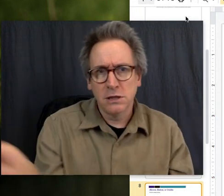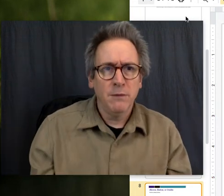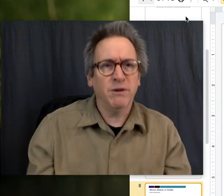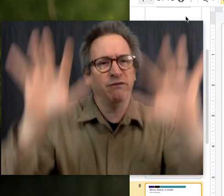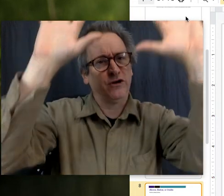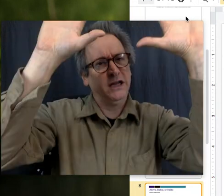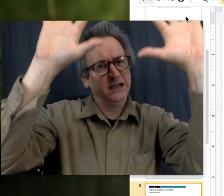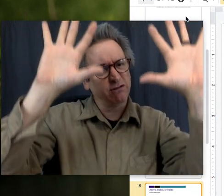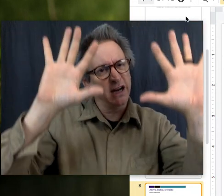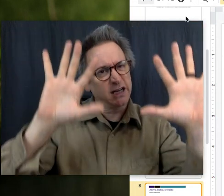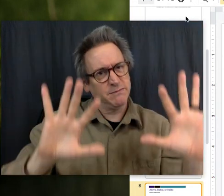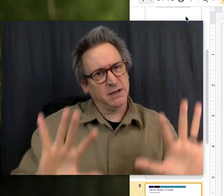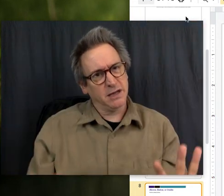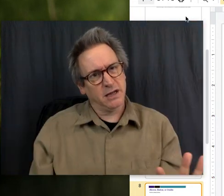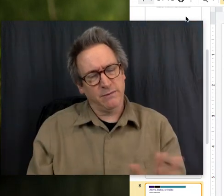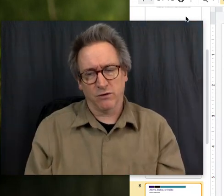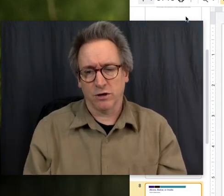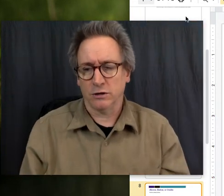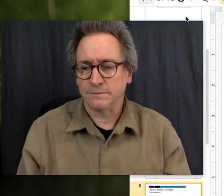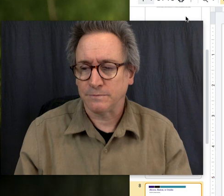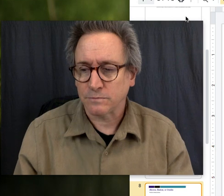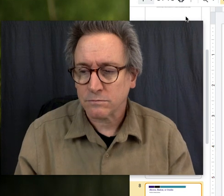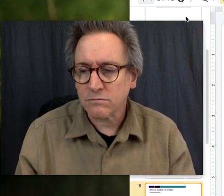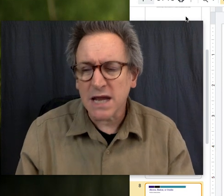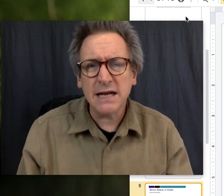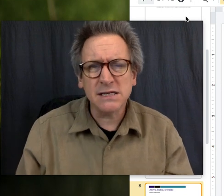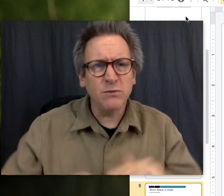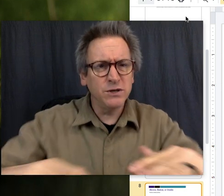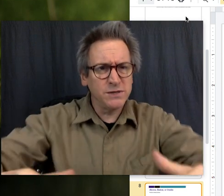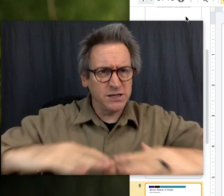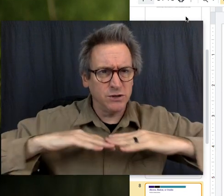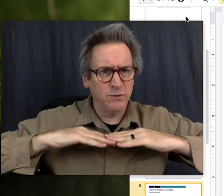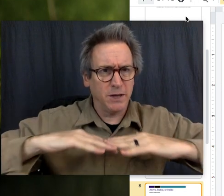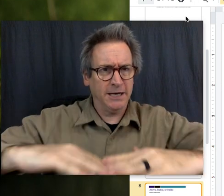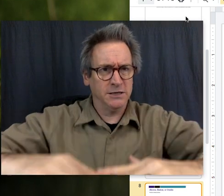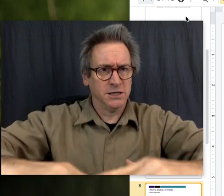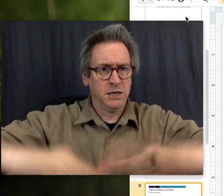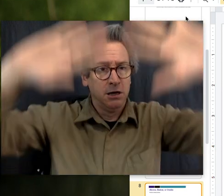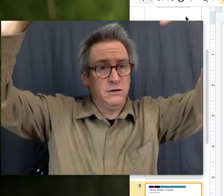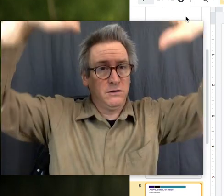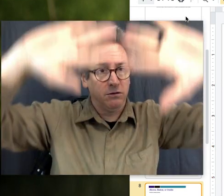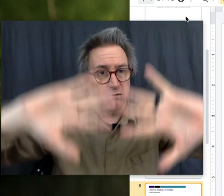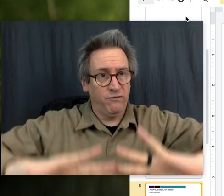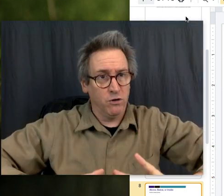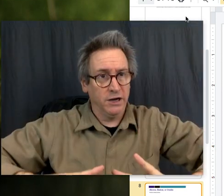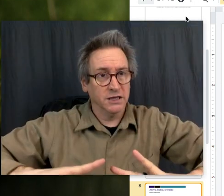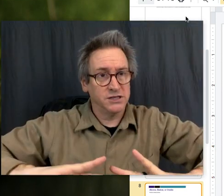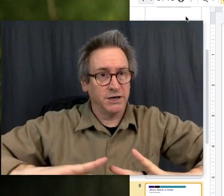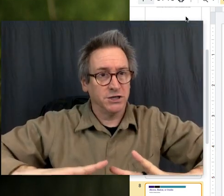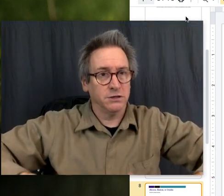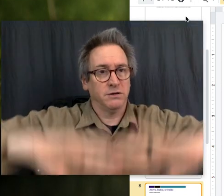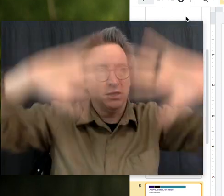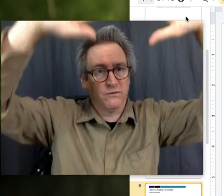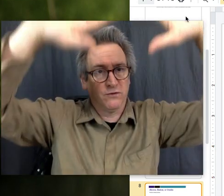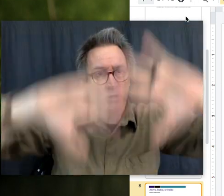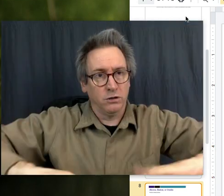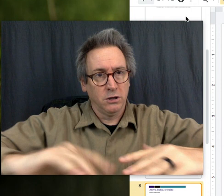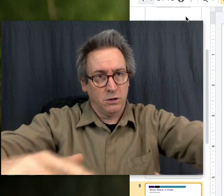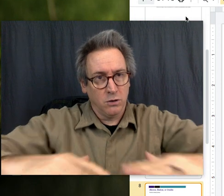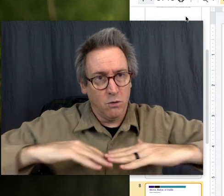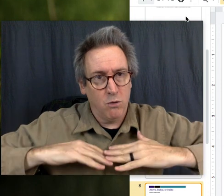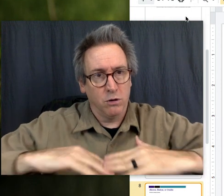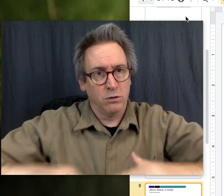directions, but if you're illustrating something, it can be vertical. In ASL, we use these two planes for illustration, either